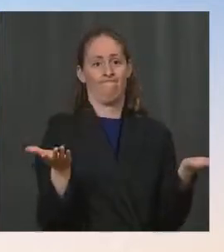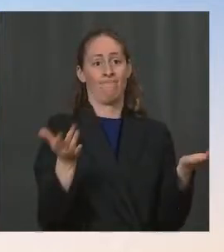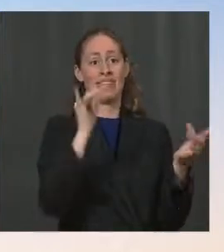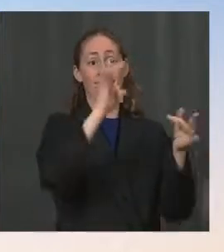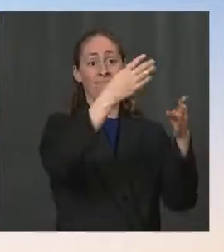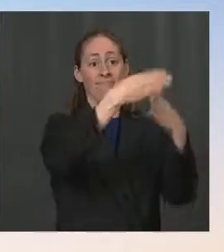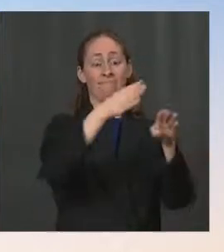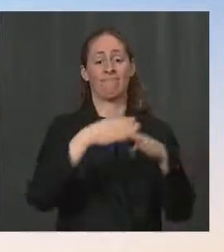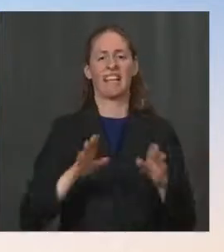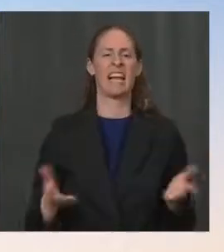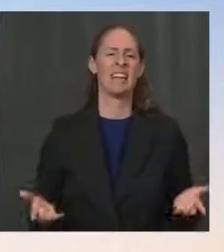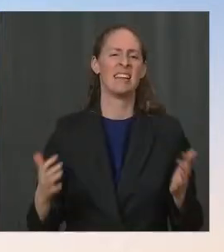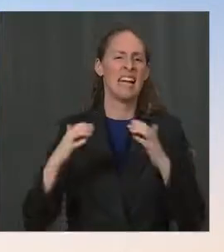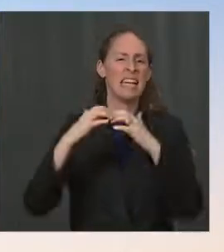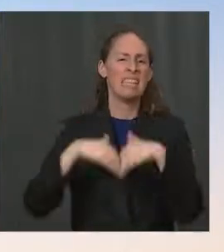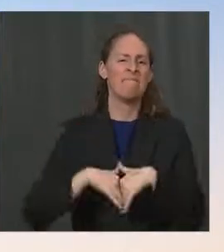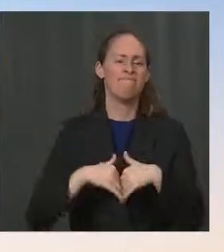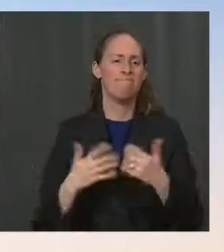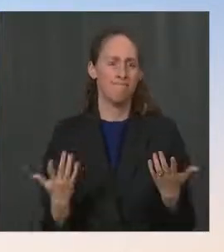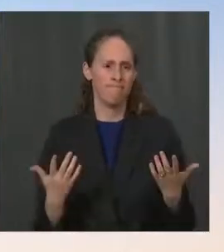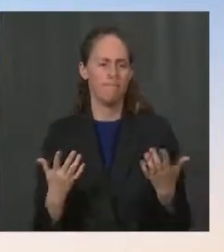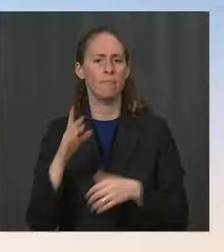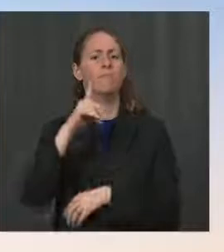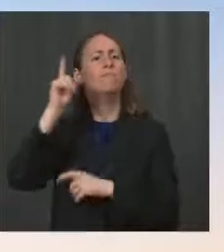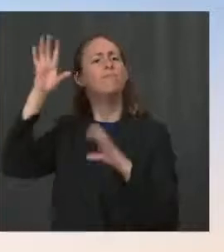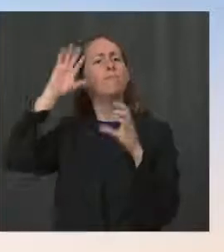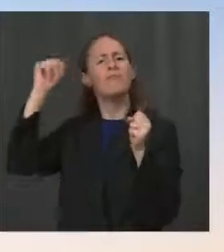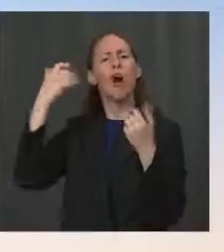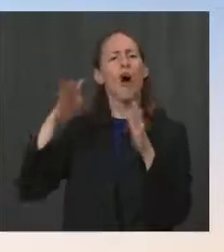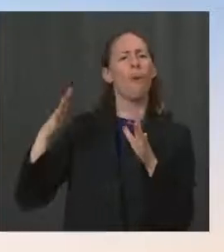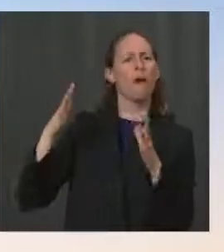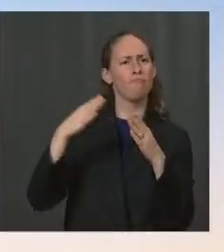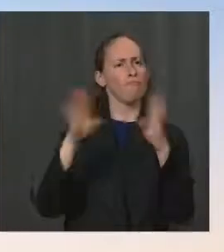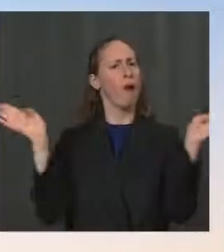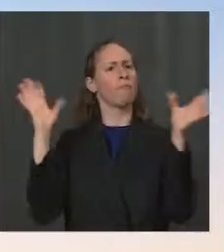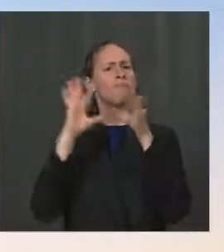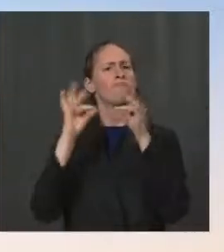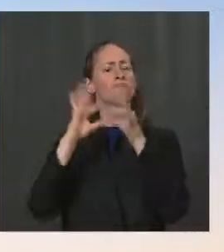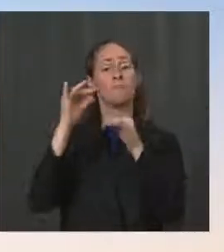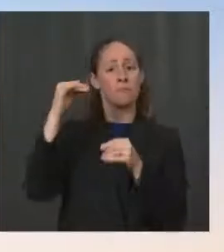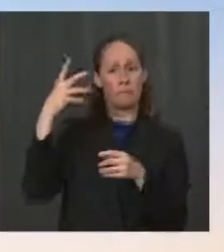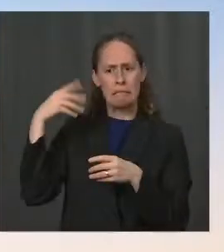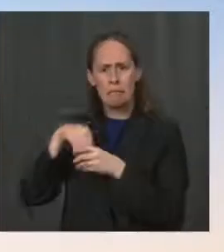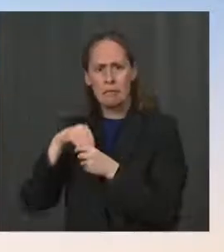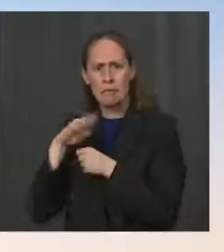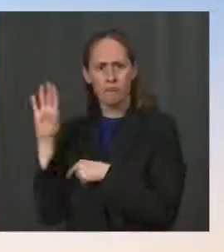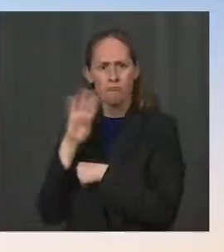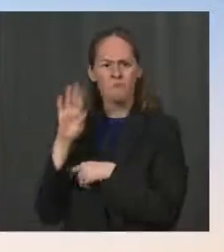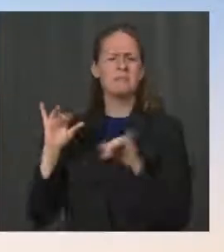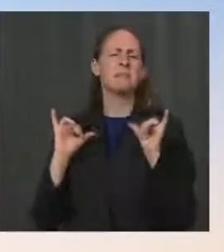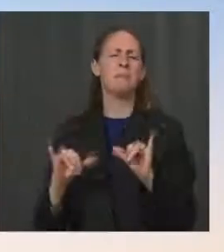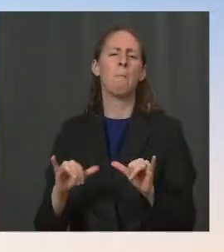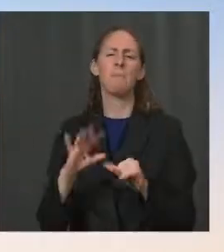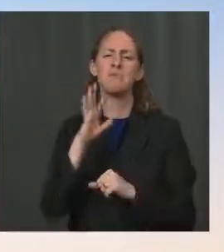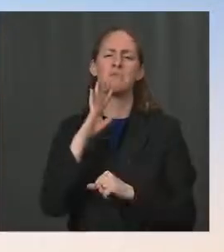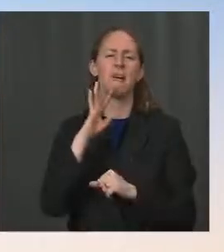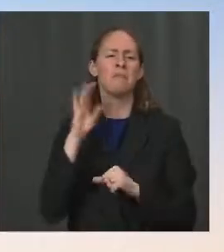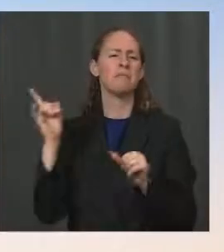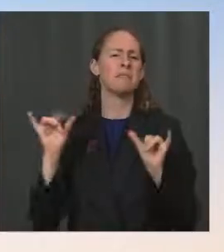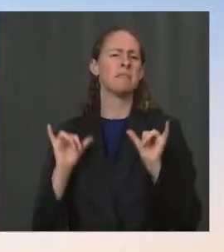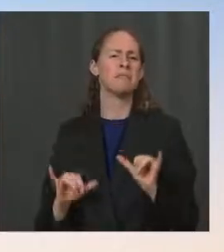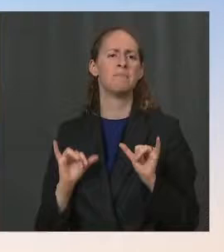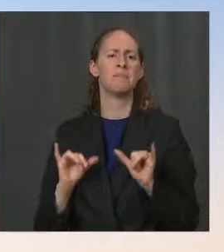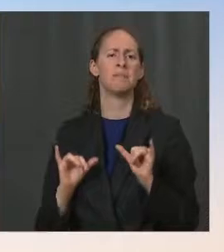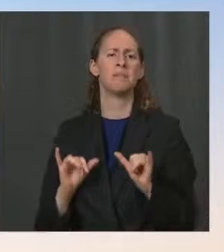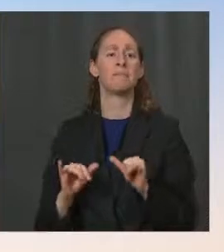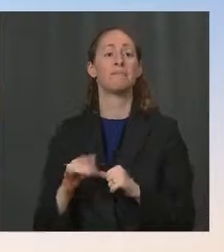certainly privately as well, repeatedly to Afghan leaders, as did our national security officials, is that it's important that the leaders in Afghanistan